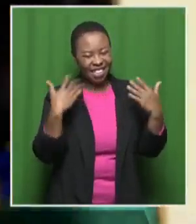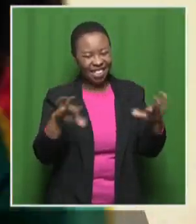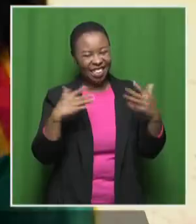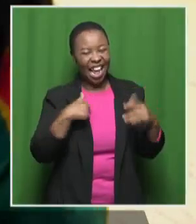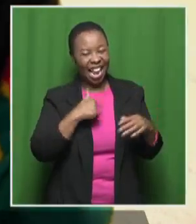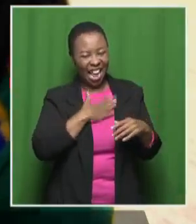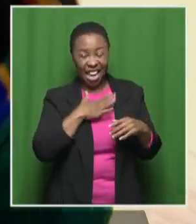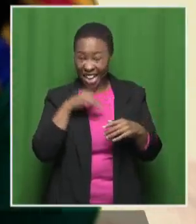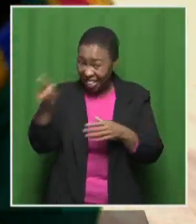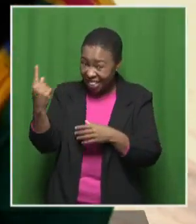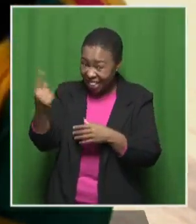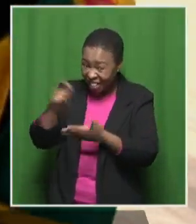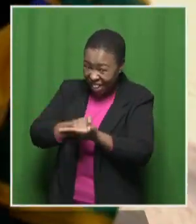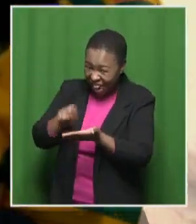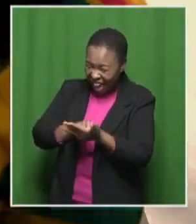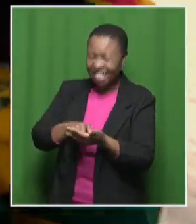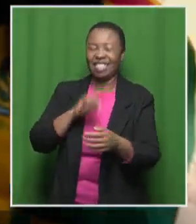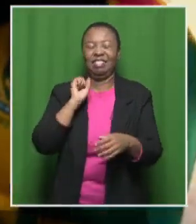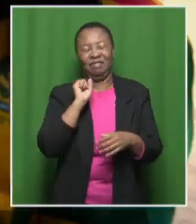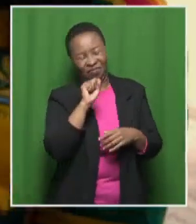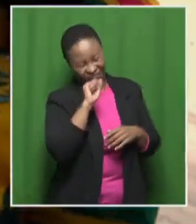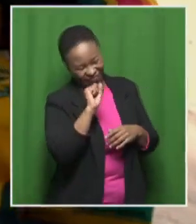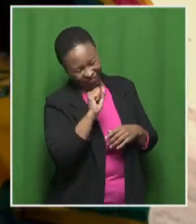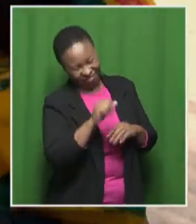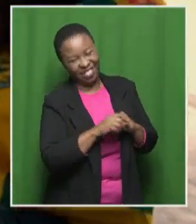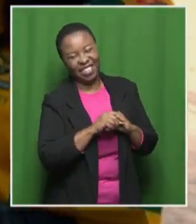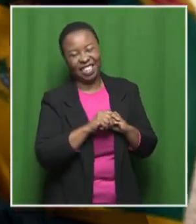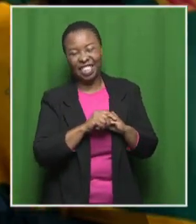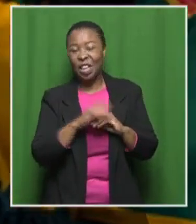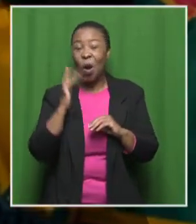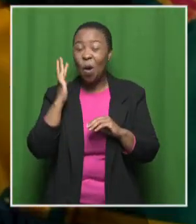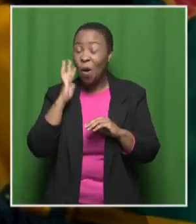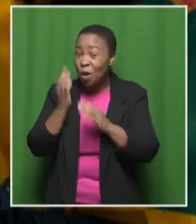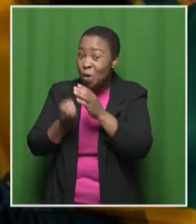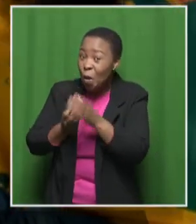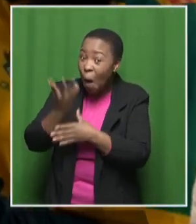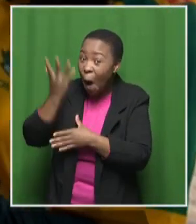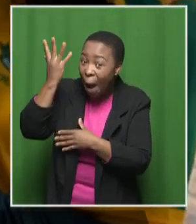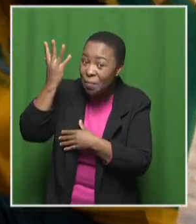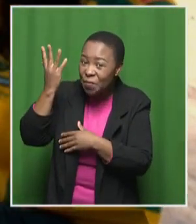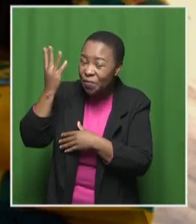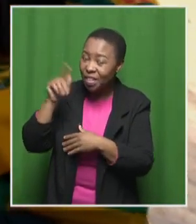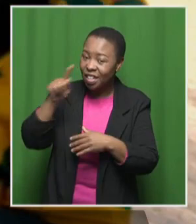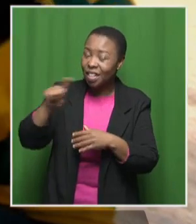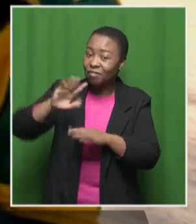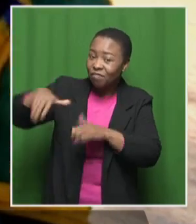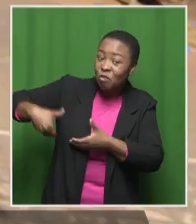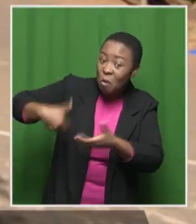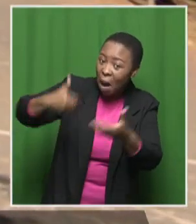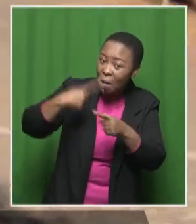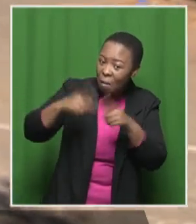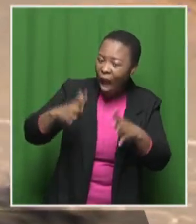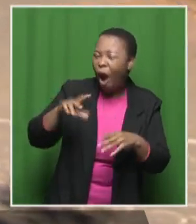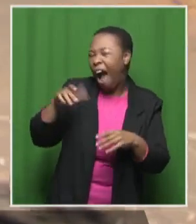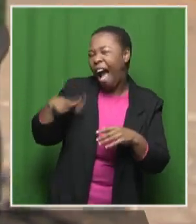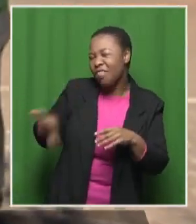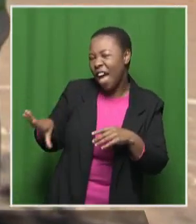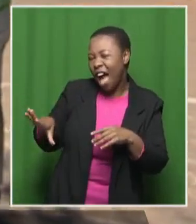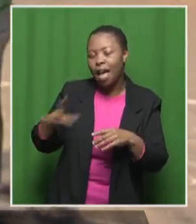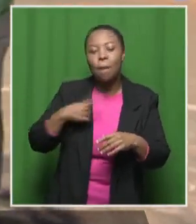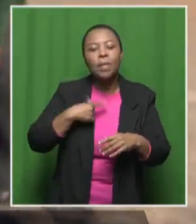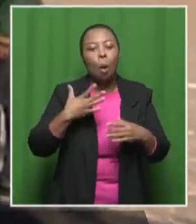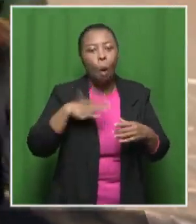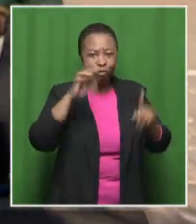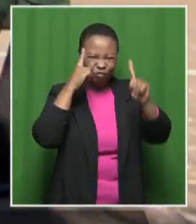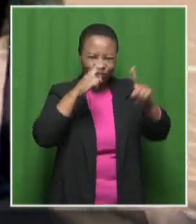You wrote that all by yourself? Yes, Okay. And when you grow up, do you want to be a rugby player or do you want to do something else? I want to be a chess